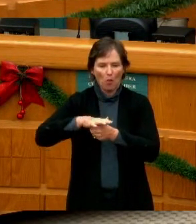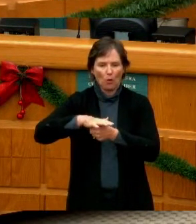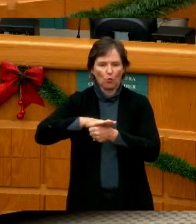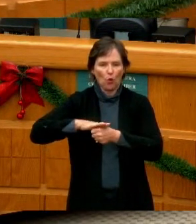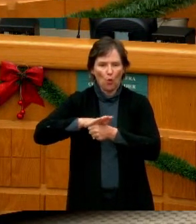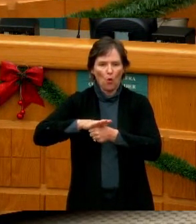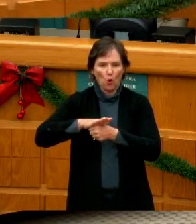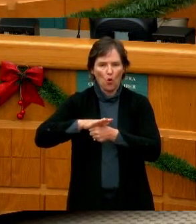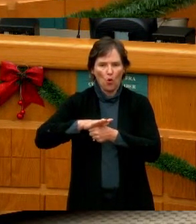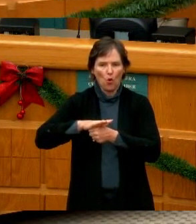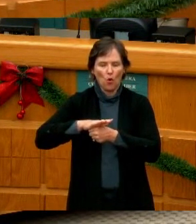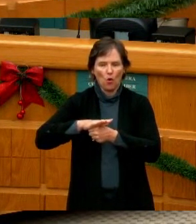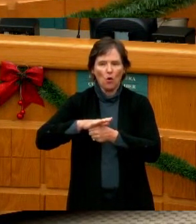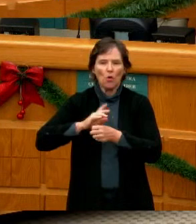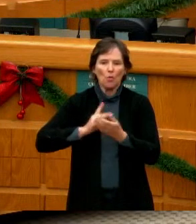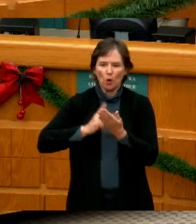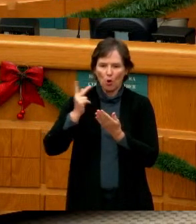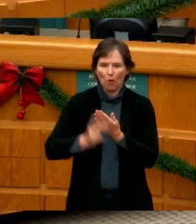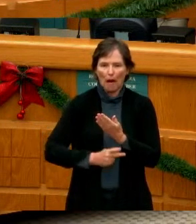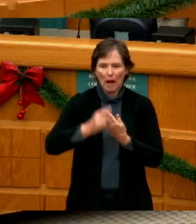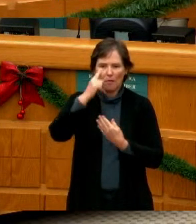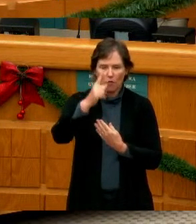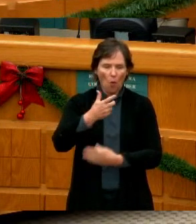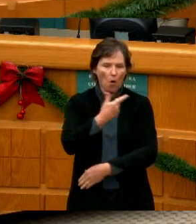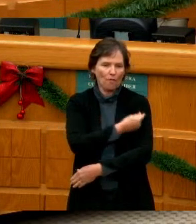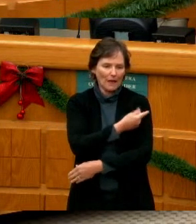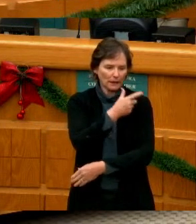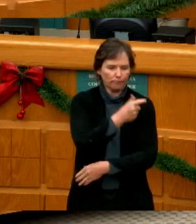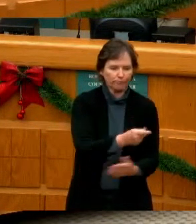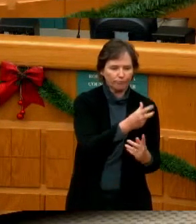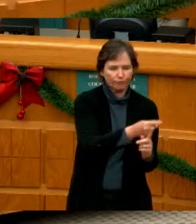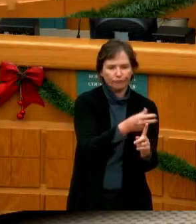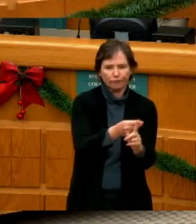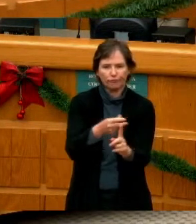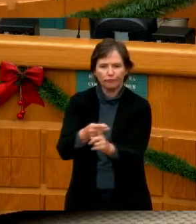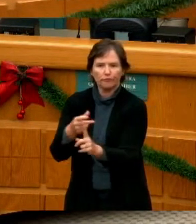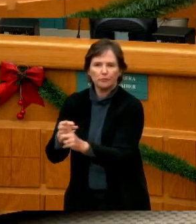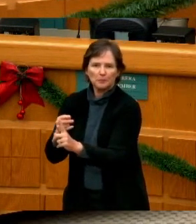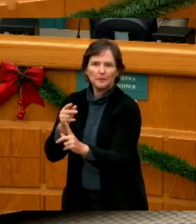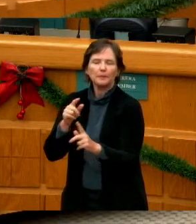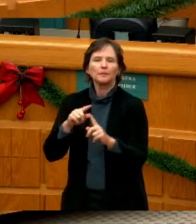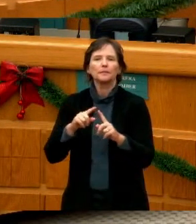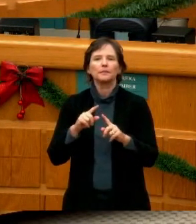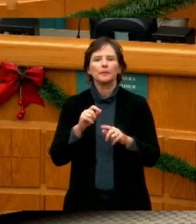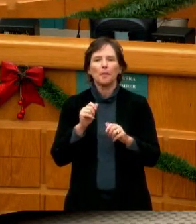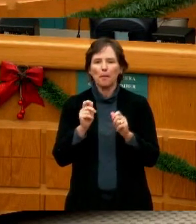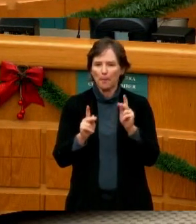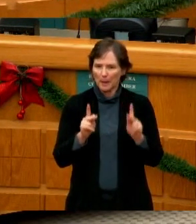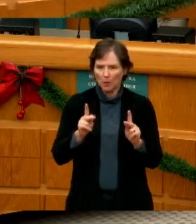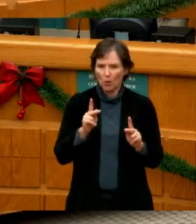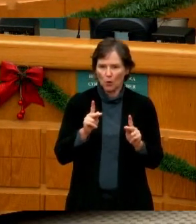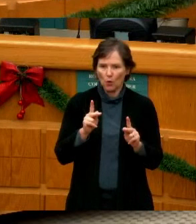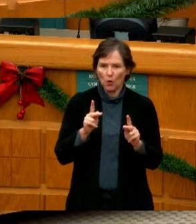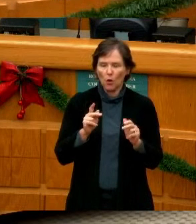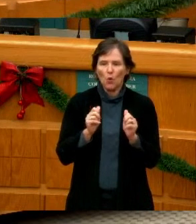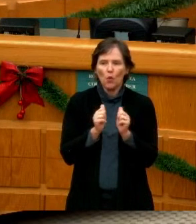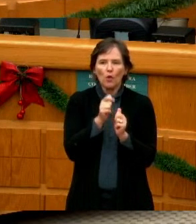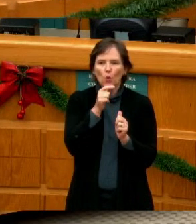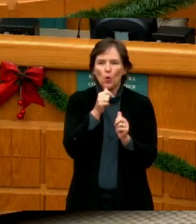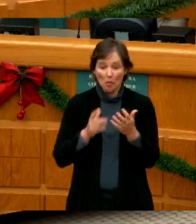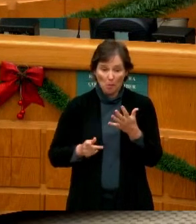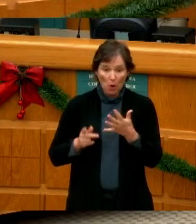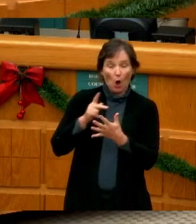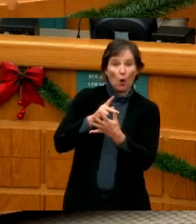the logistics so that when the vaccine does arrive, we can